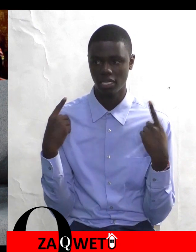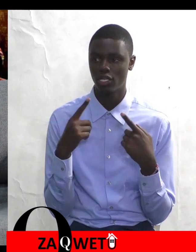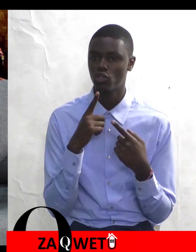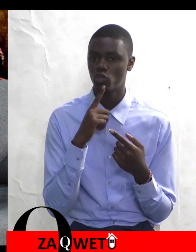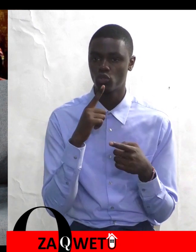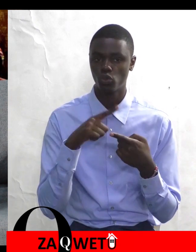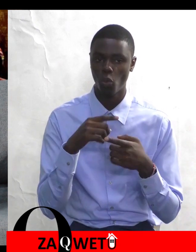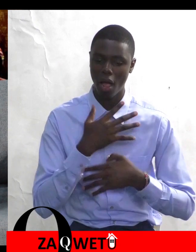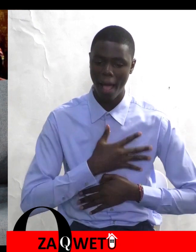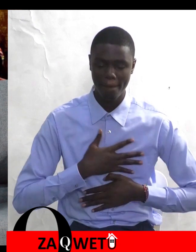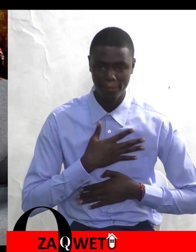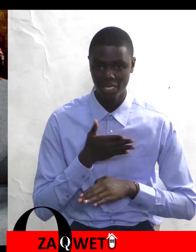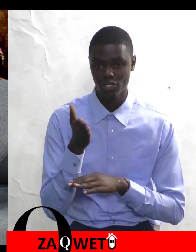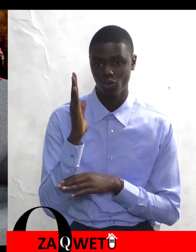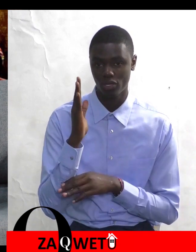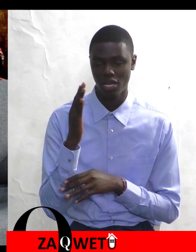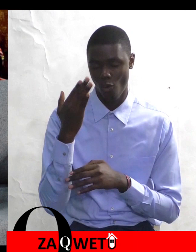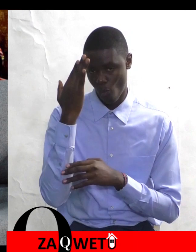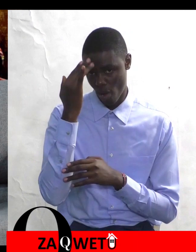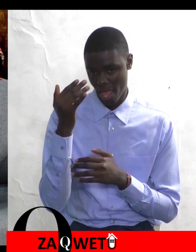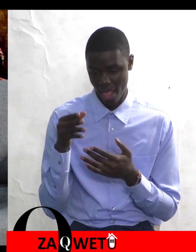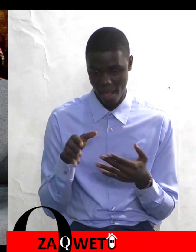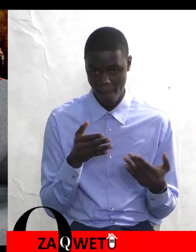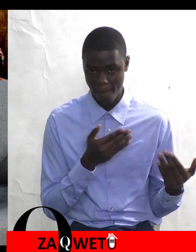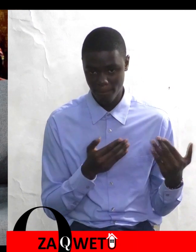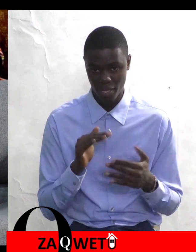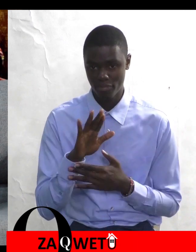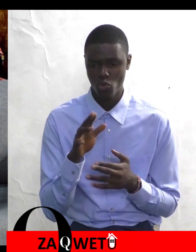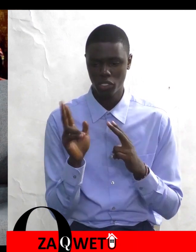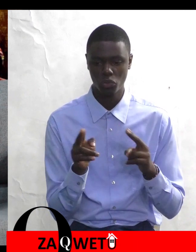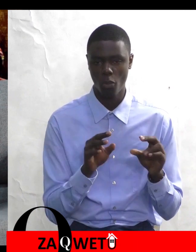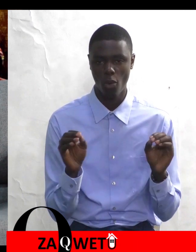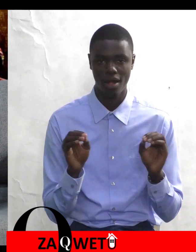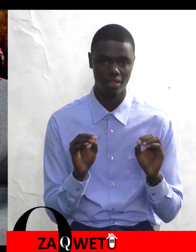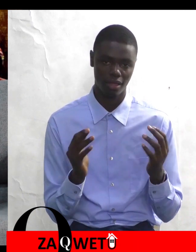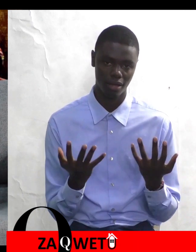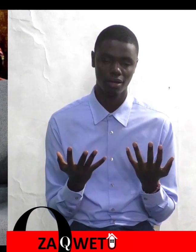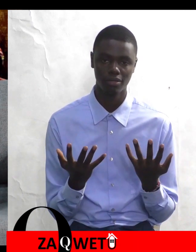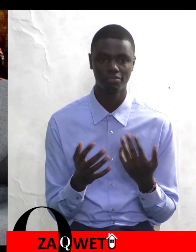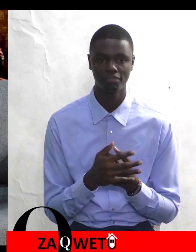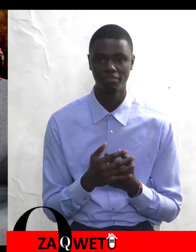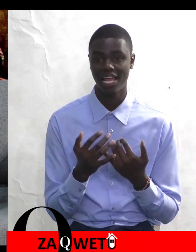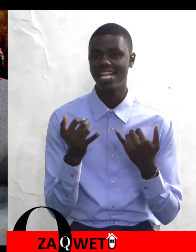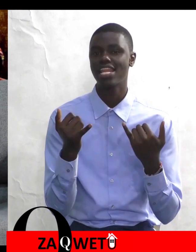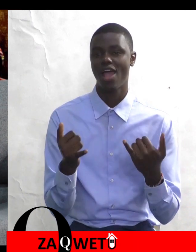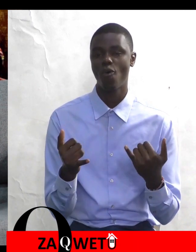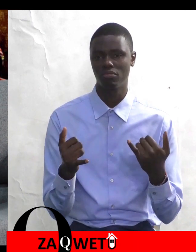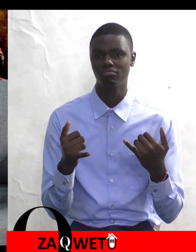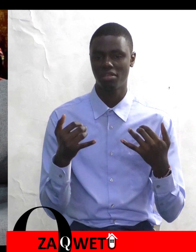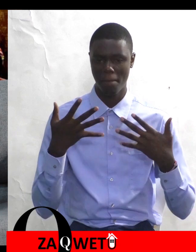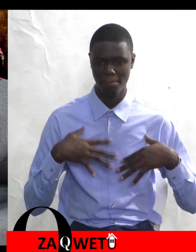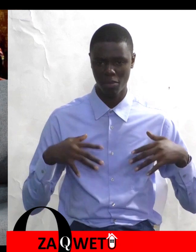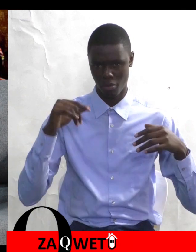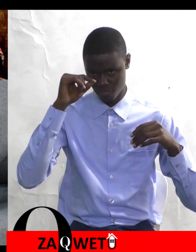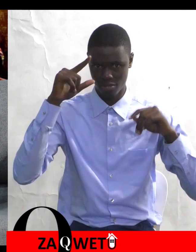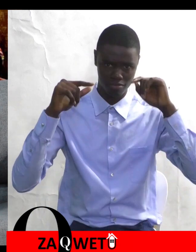cultural practices to appease gods. Uh-huh. Jumeza mtoto, hayuko normal. Mm-hmm. Yeah. Mm-hmm. So